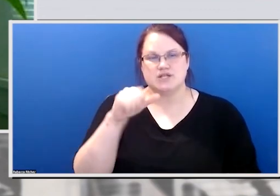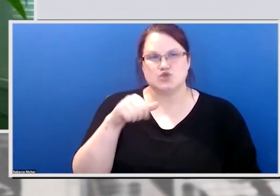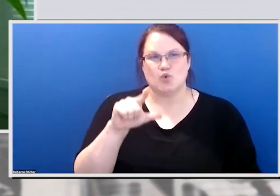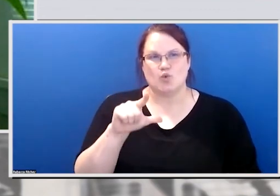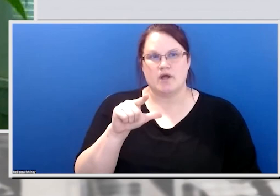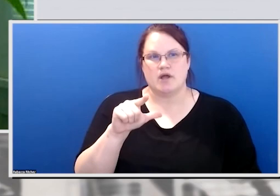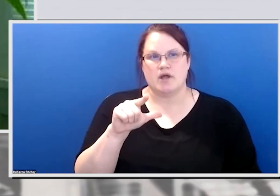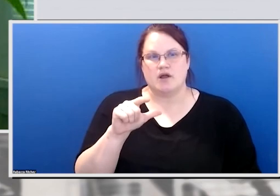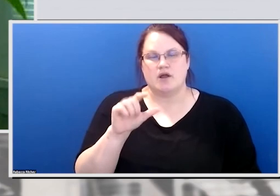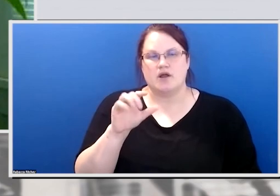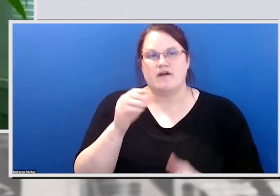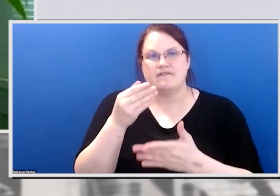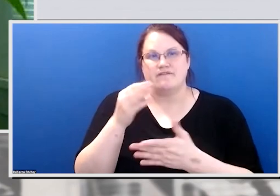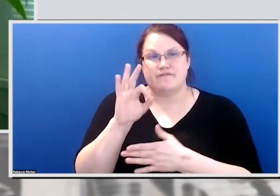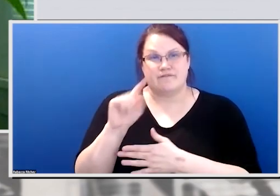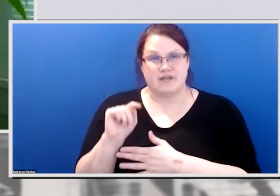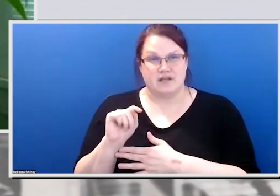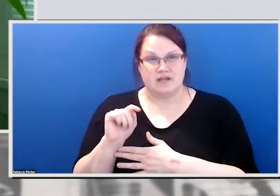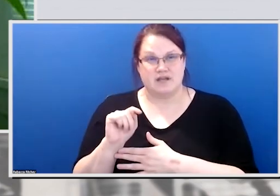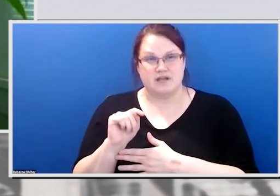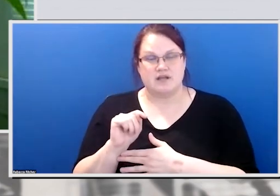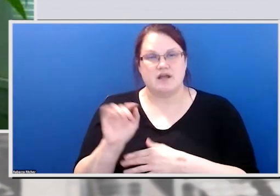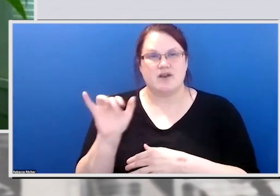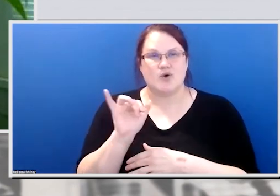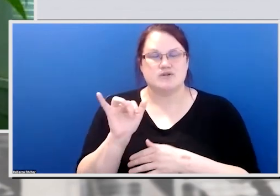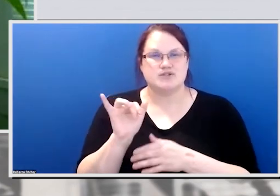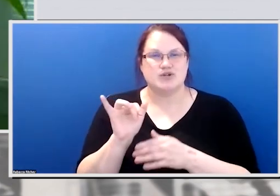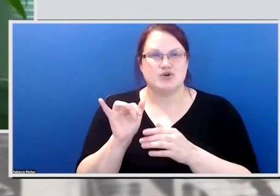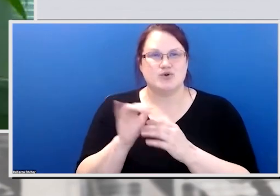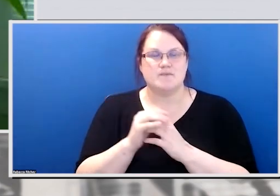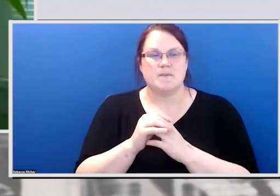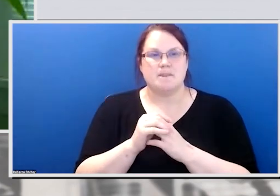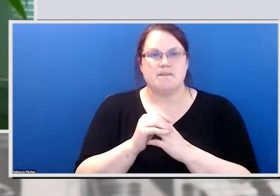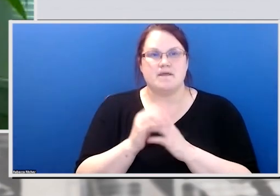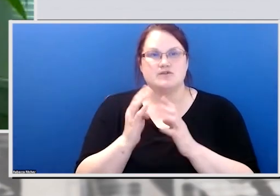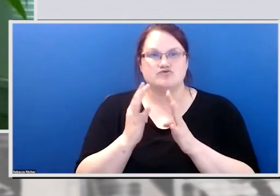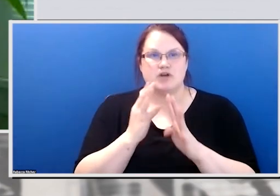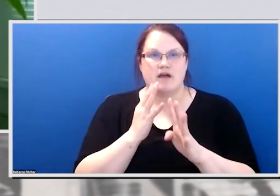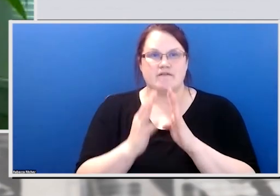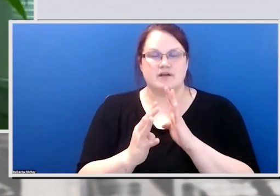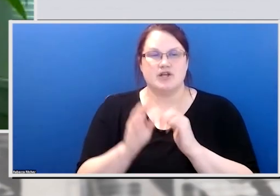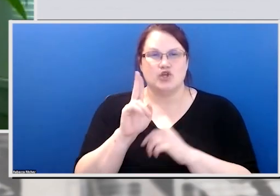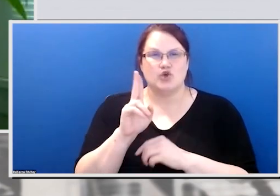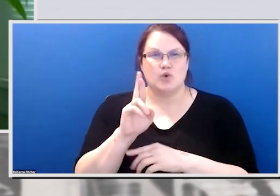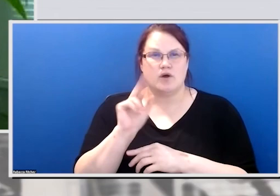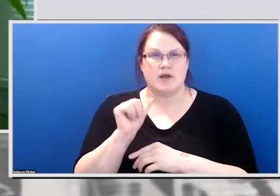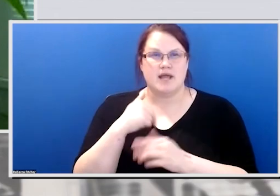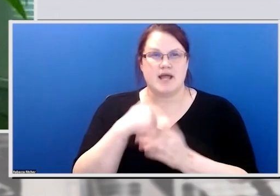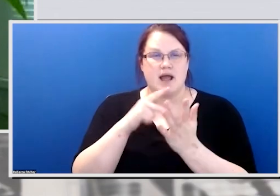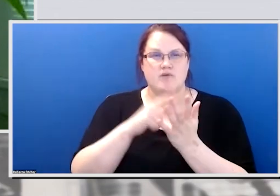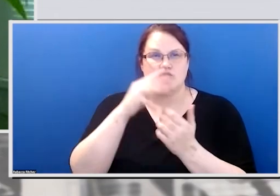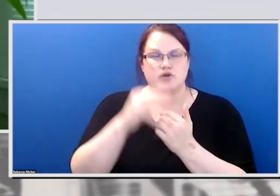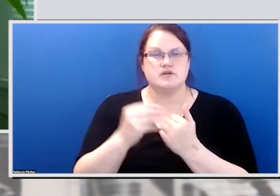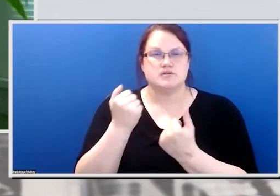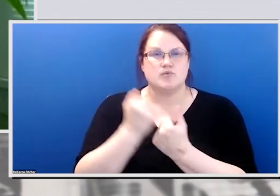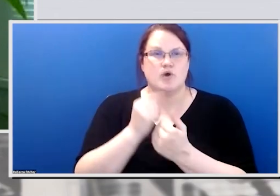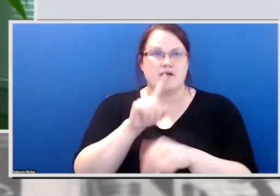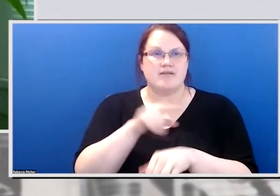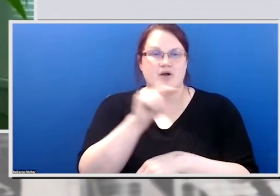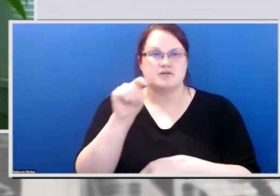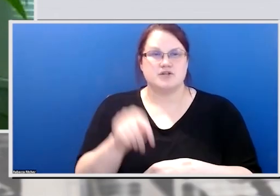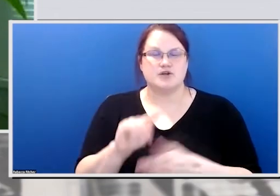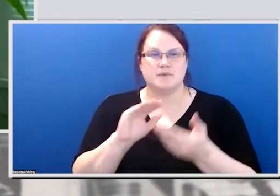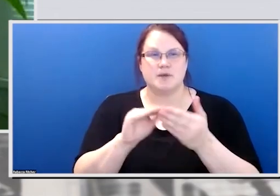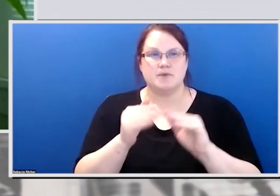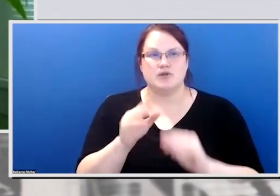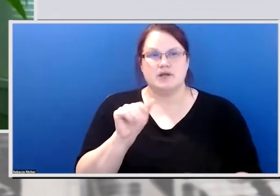higher than what they were paying with less foot traffic. So Dennis's question is, does the URA have programs to support long-term community assets that are